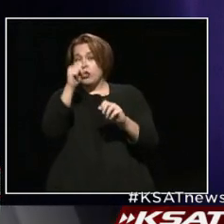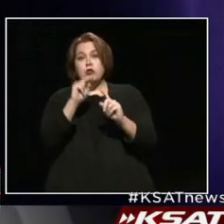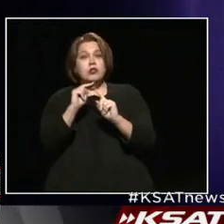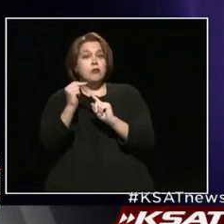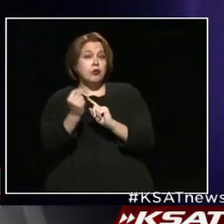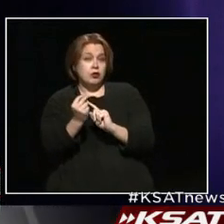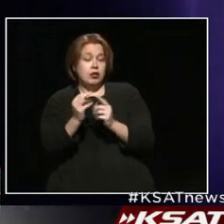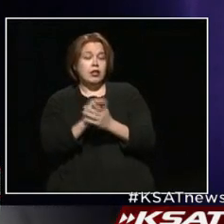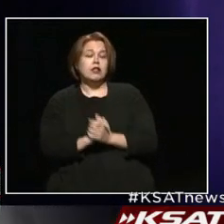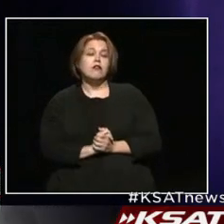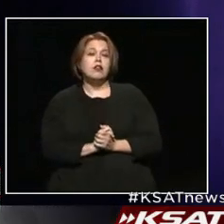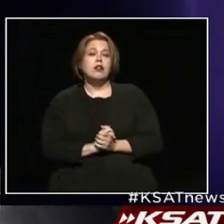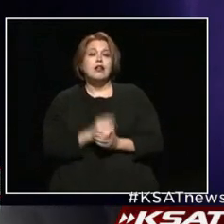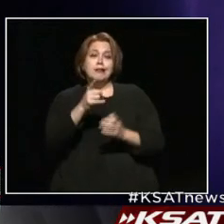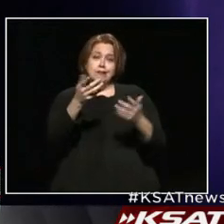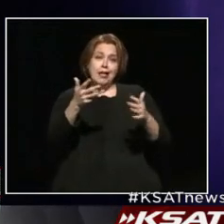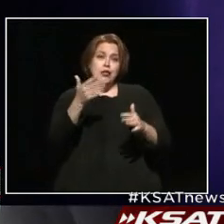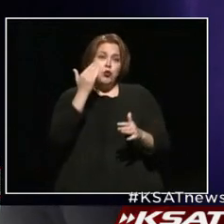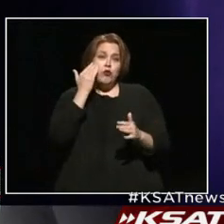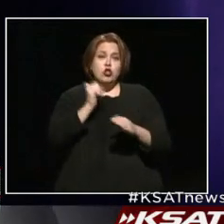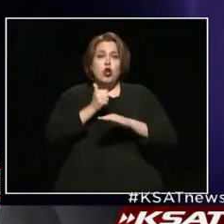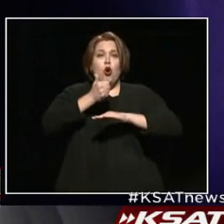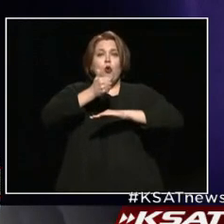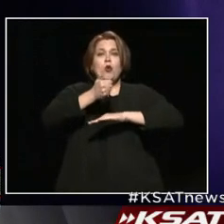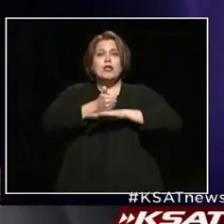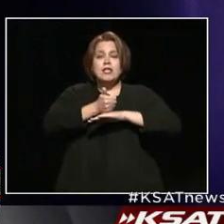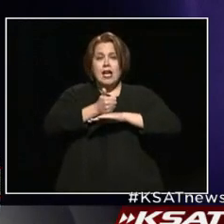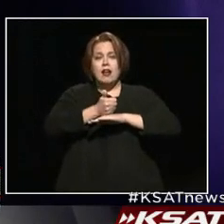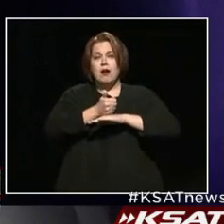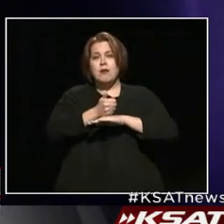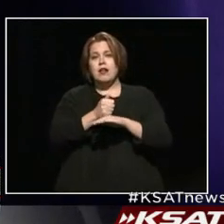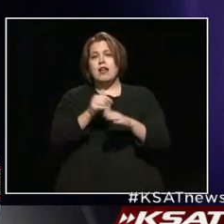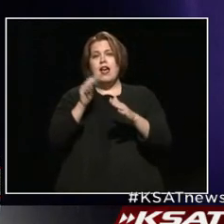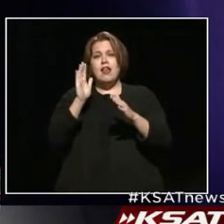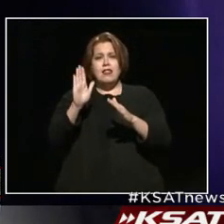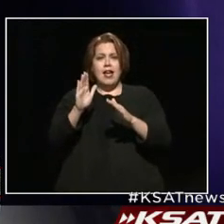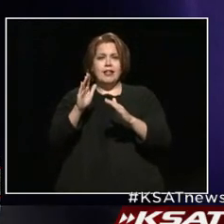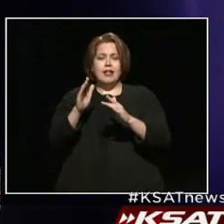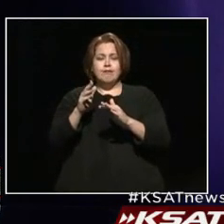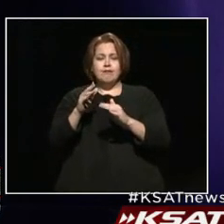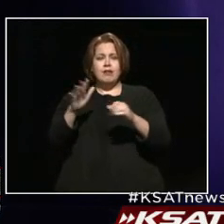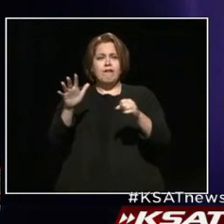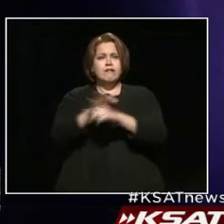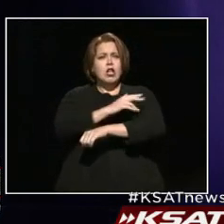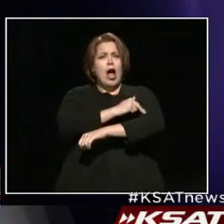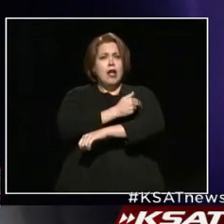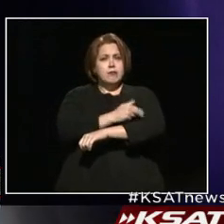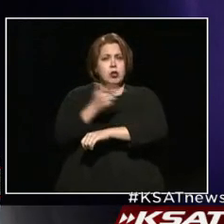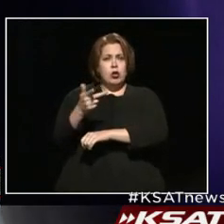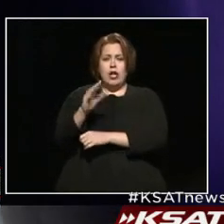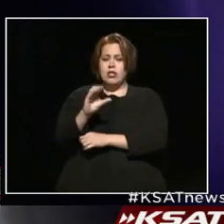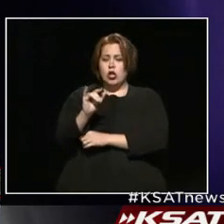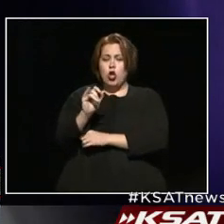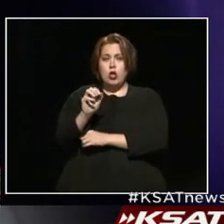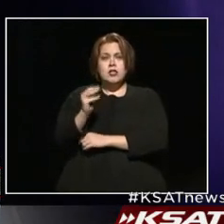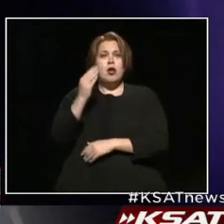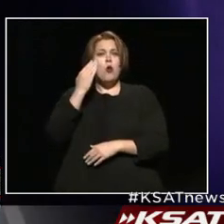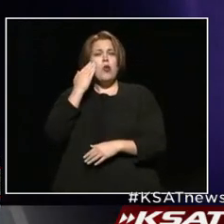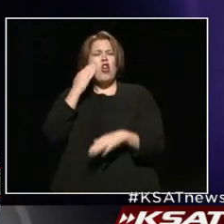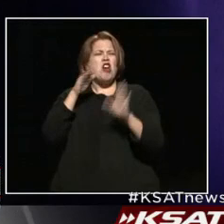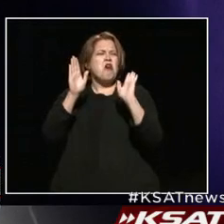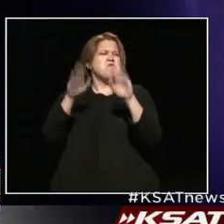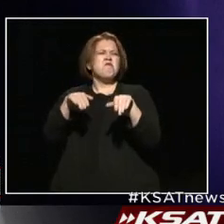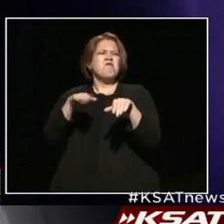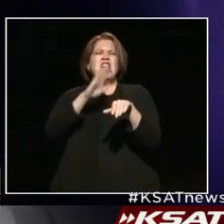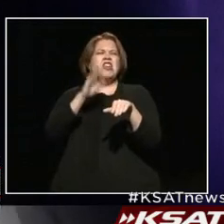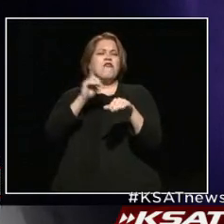is, as you well know, we set up a field hospital out at the Coliseum grounds, and we thought we'd never have to